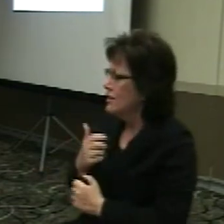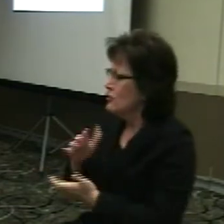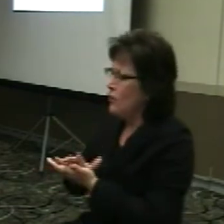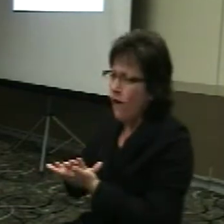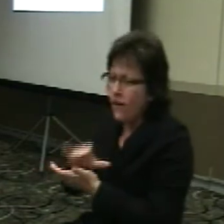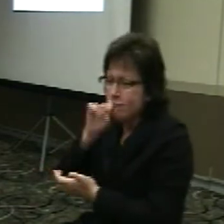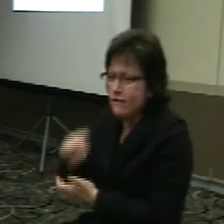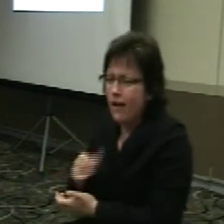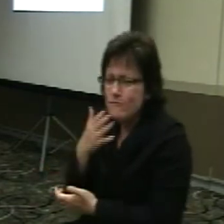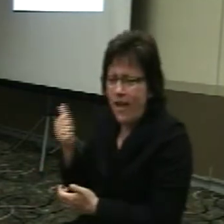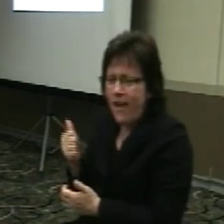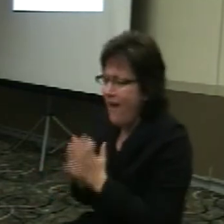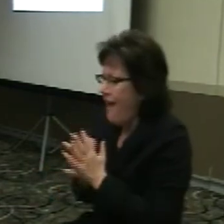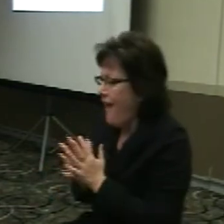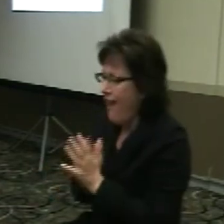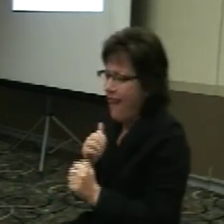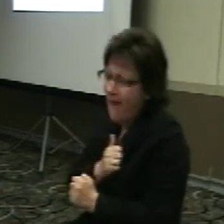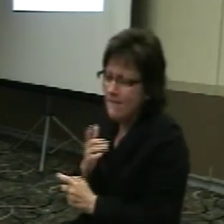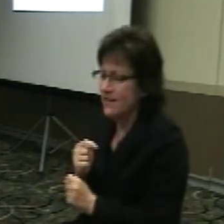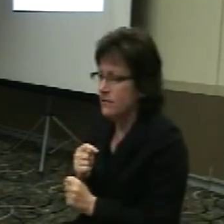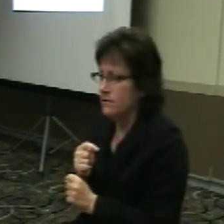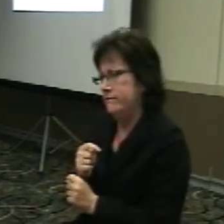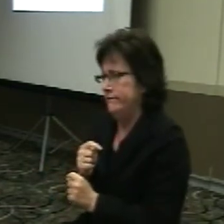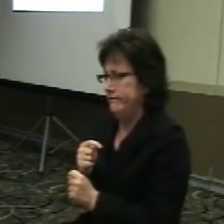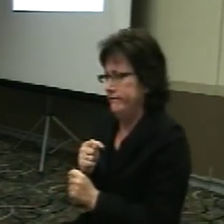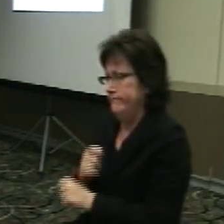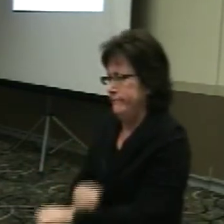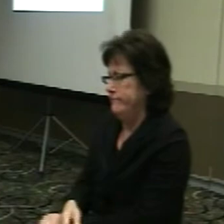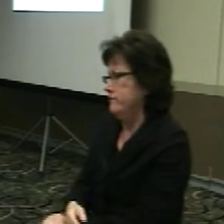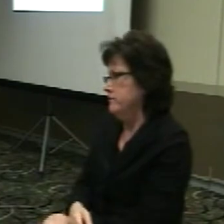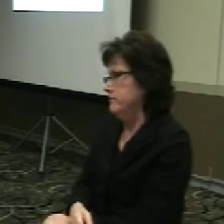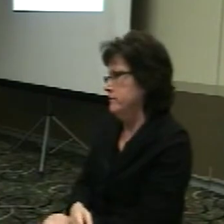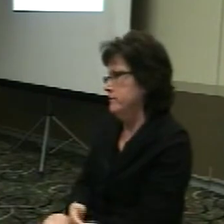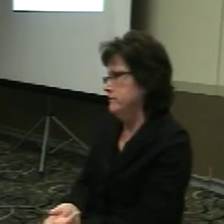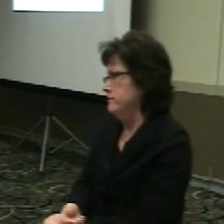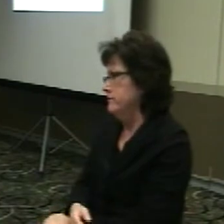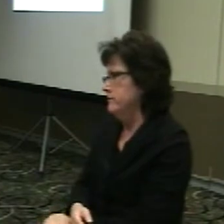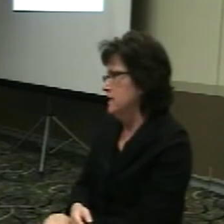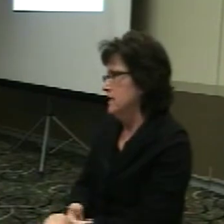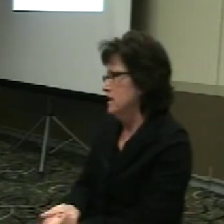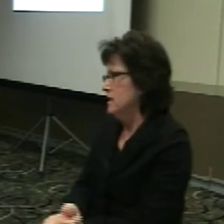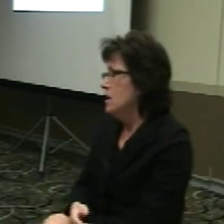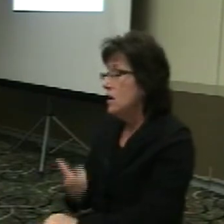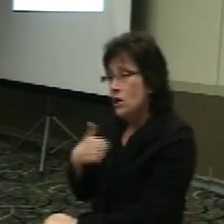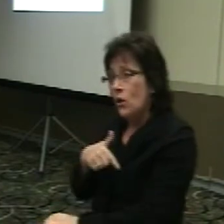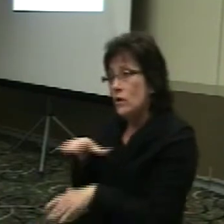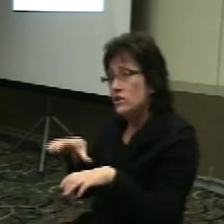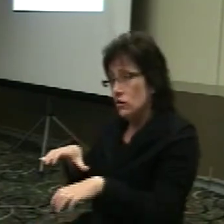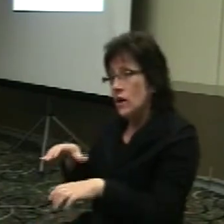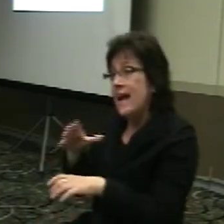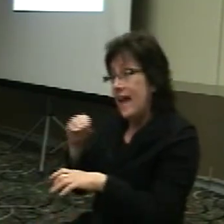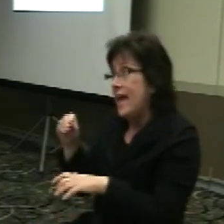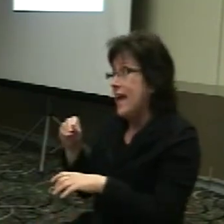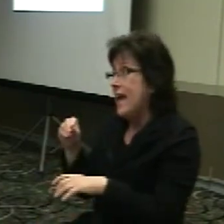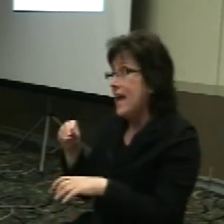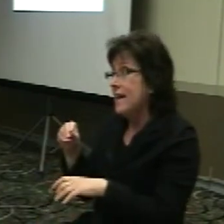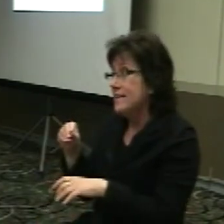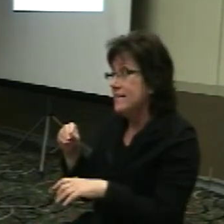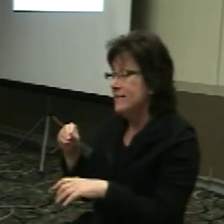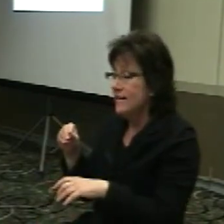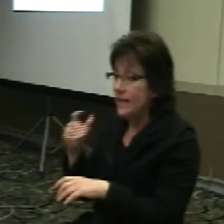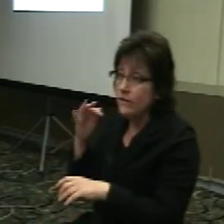This is the best thing since sliced bread. 3 o'clock. Okay, I like the end of this. Now, we do, and the thing is that if you